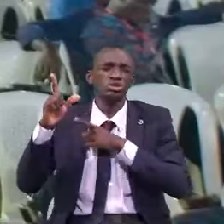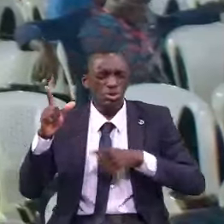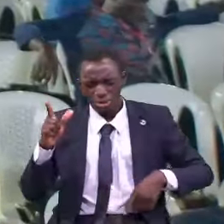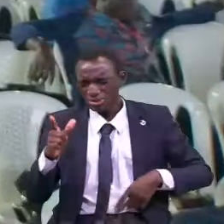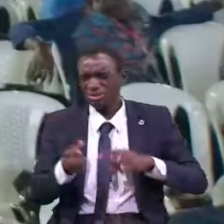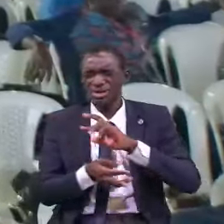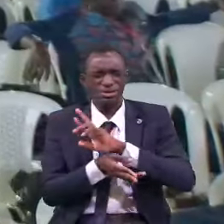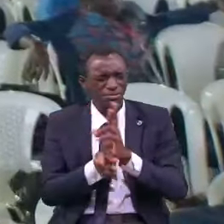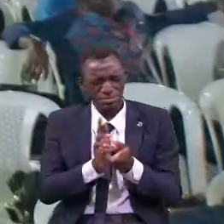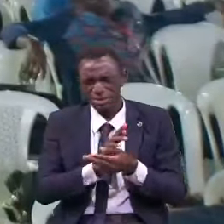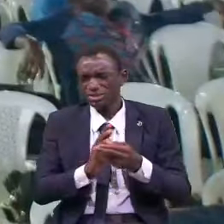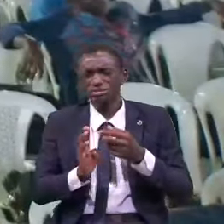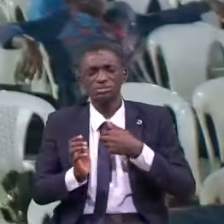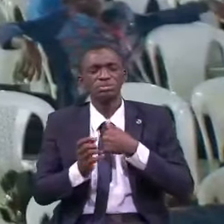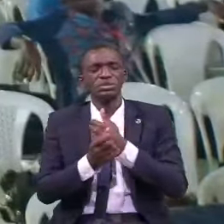Amen. Amen.